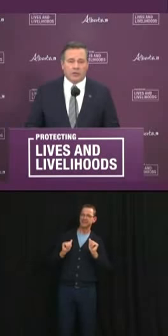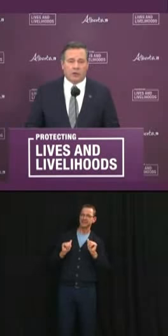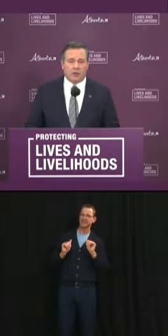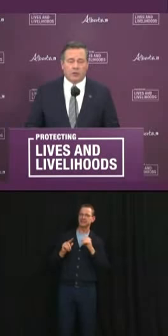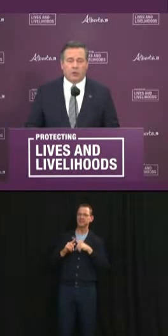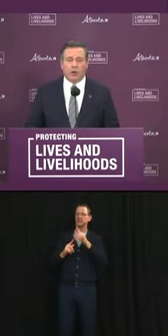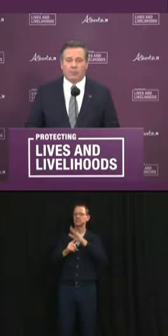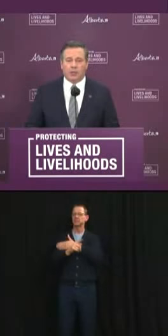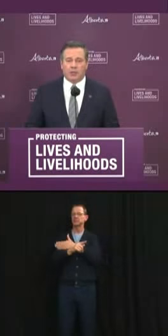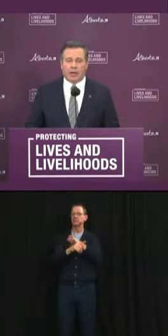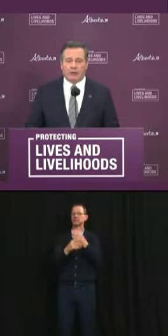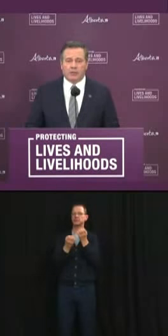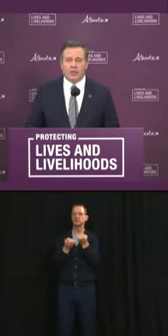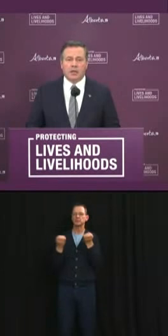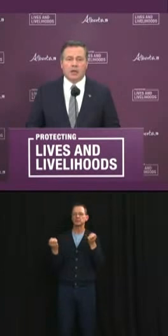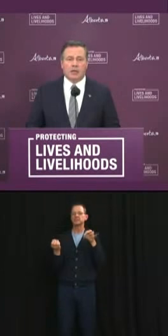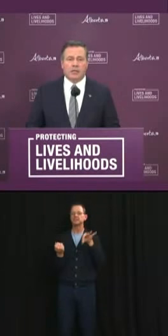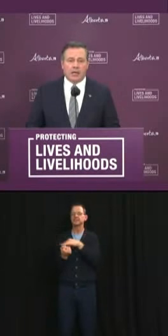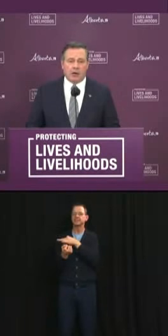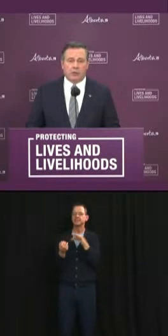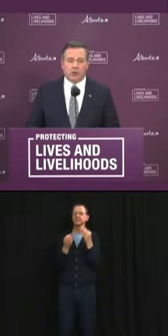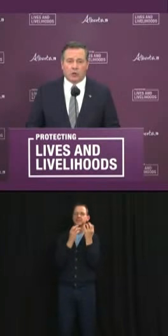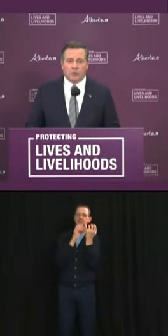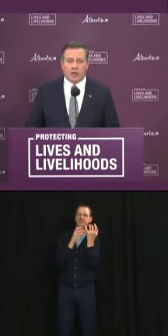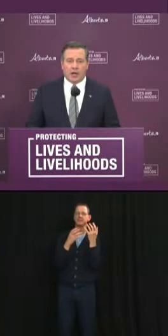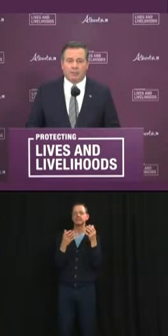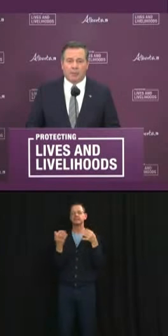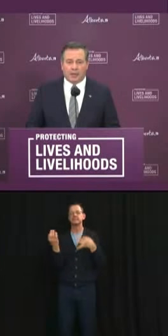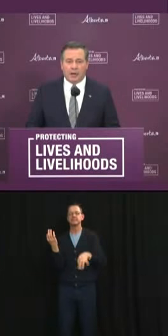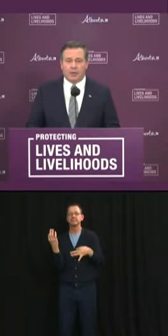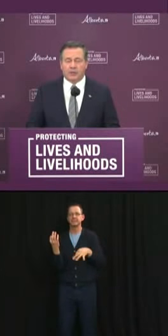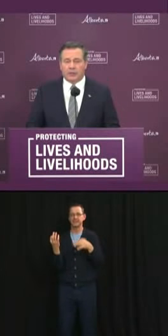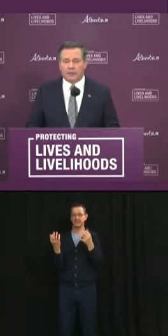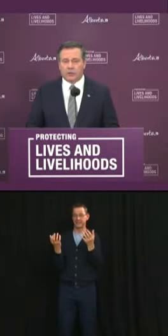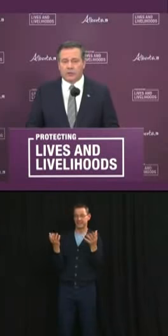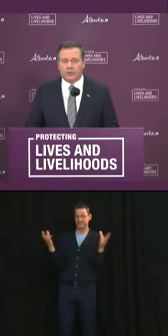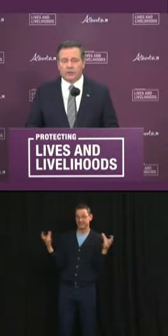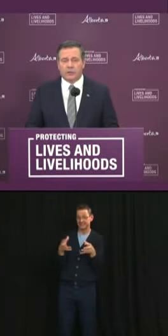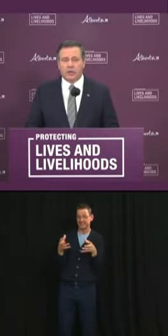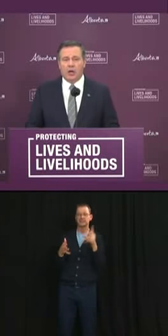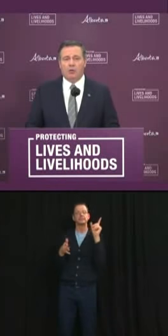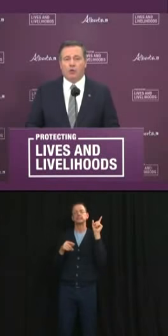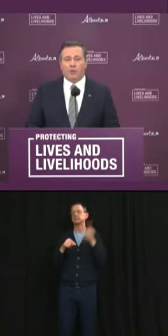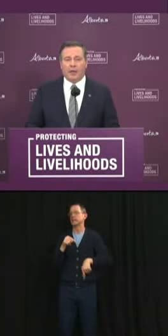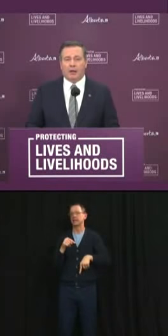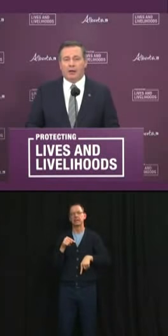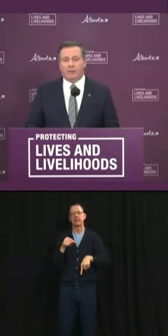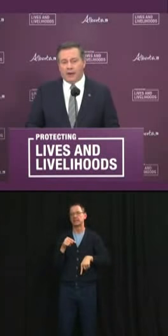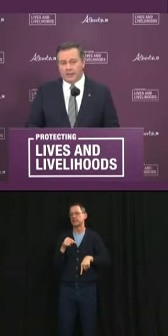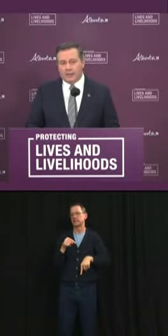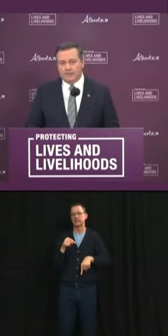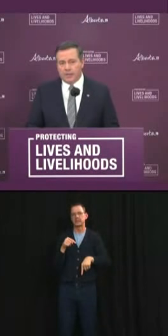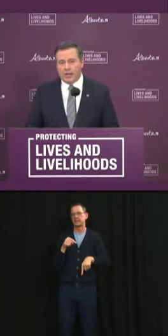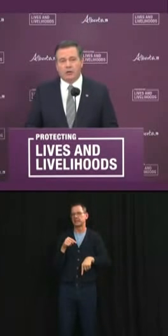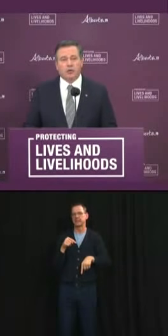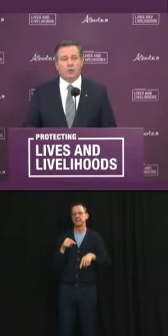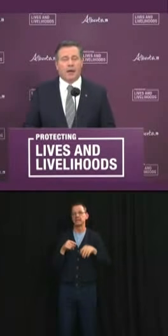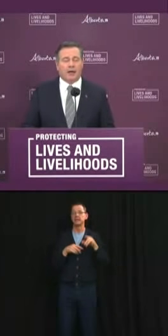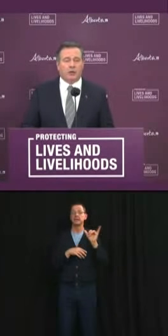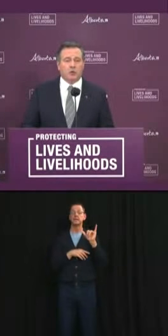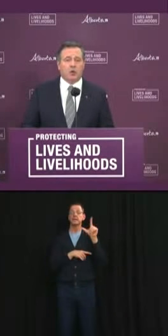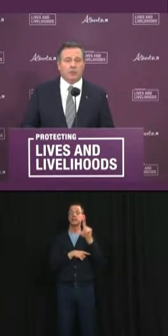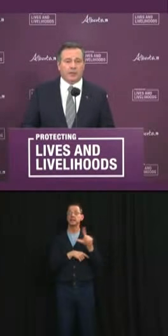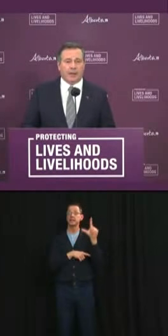at restaurants will not be allowed. Takeout, curbside, pickup, and delivery services will remain unaffected, and